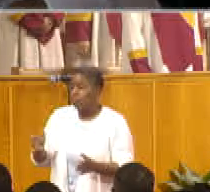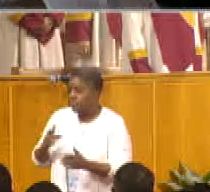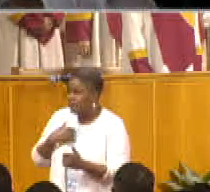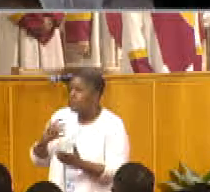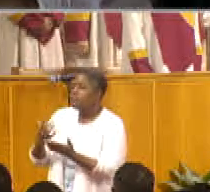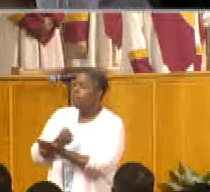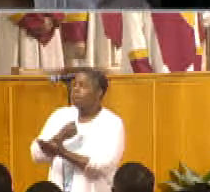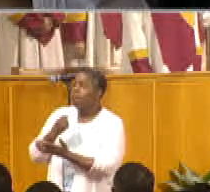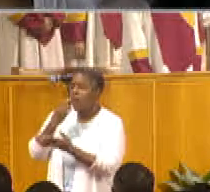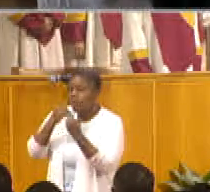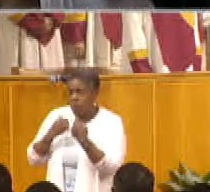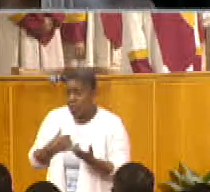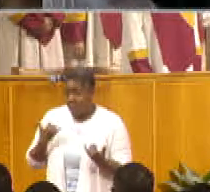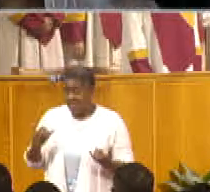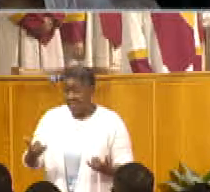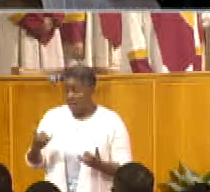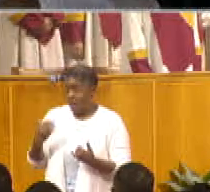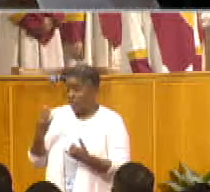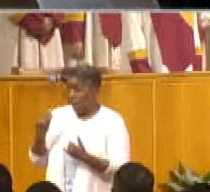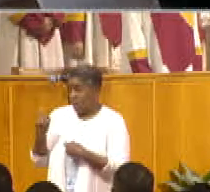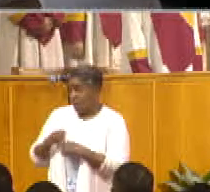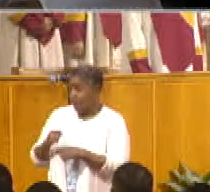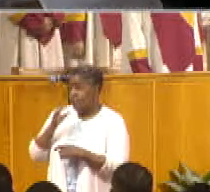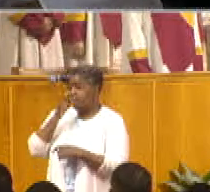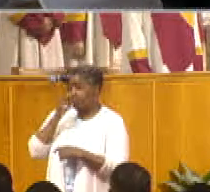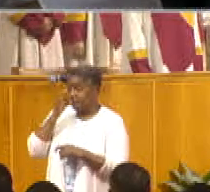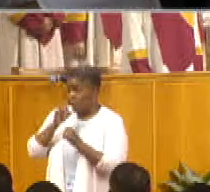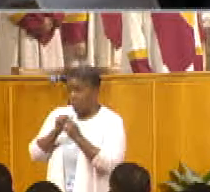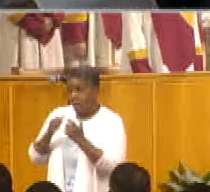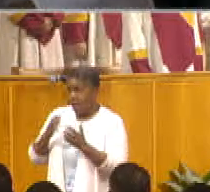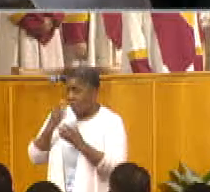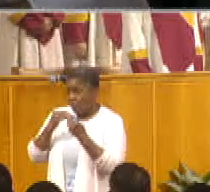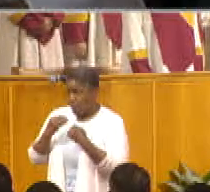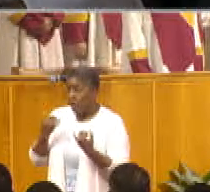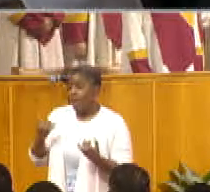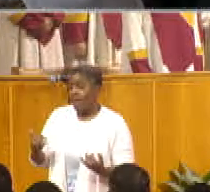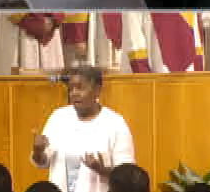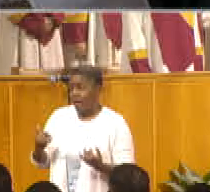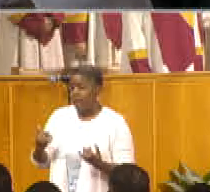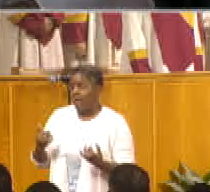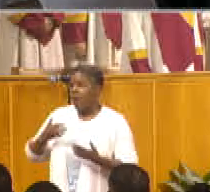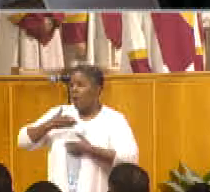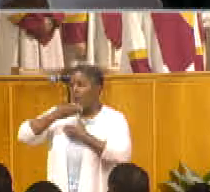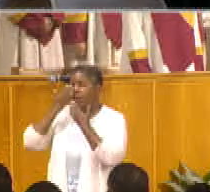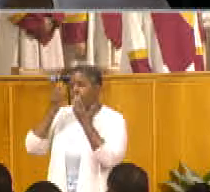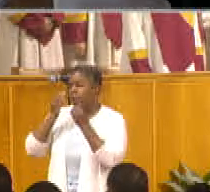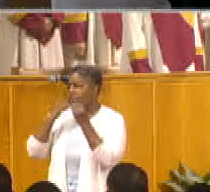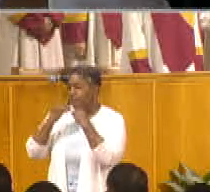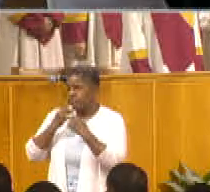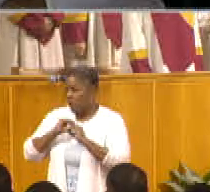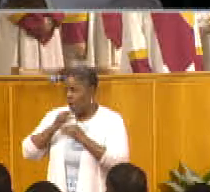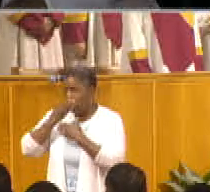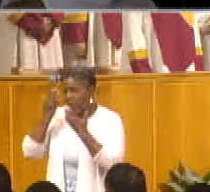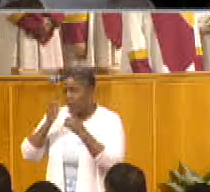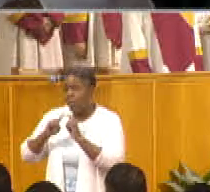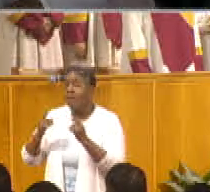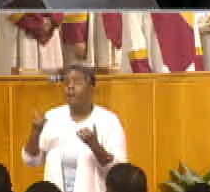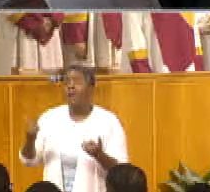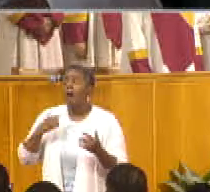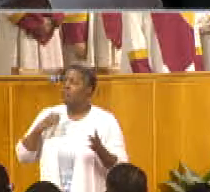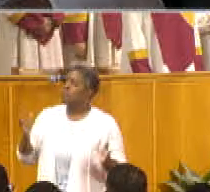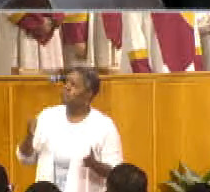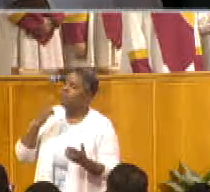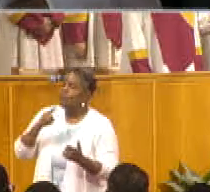is the 14th day. You have waited and continued without food and eaten nothing. Therefore, I urge you to